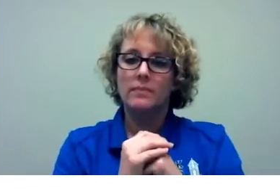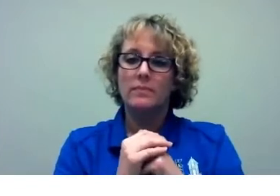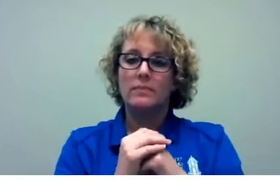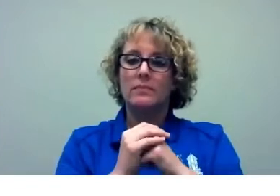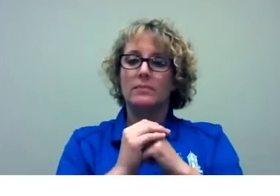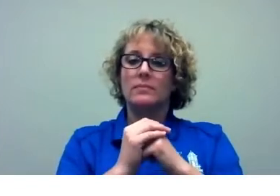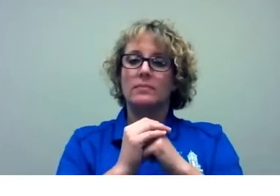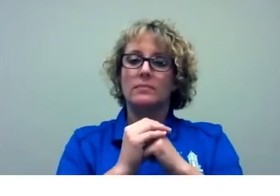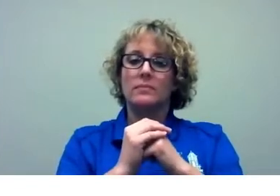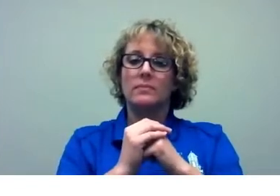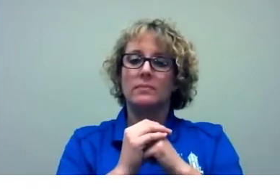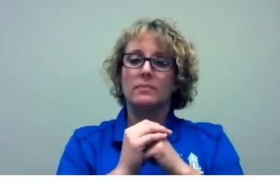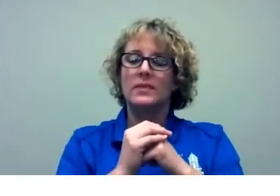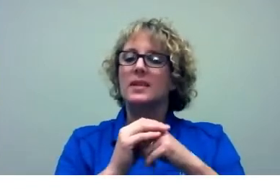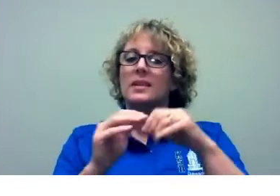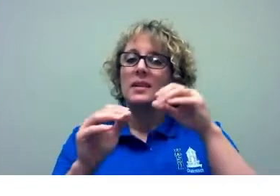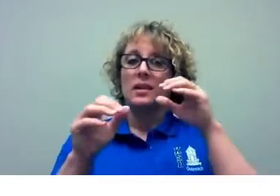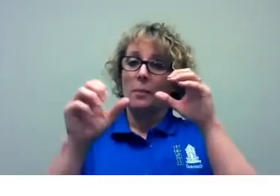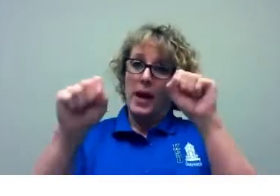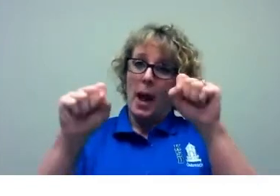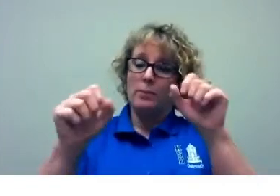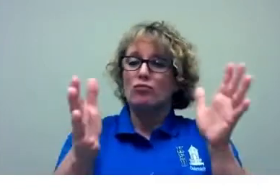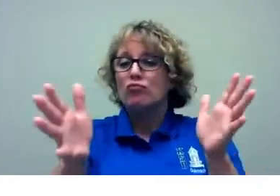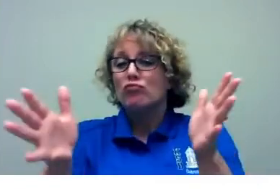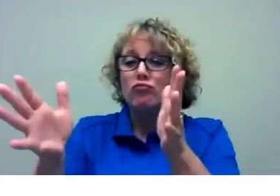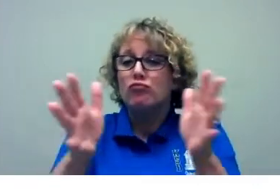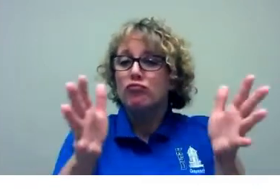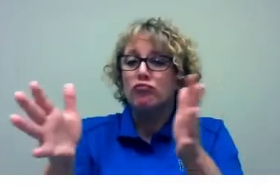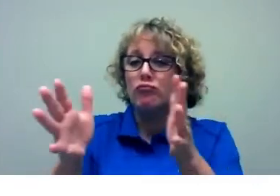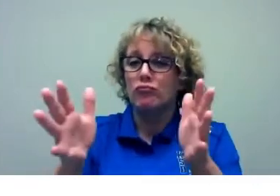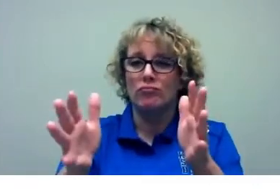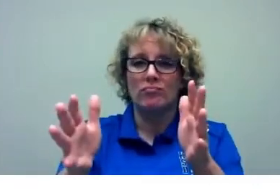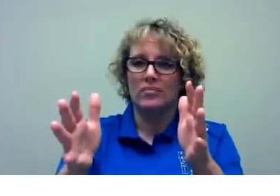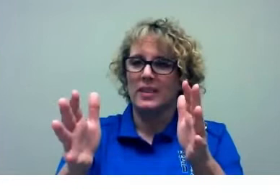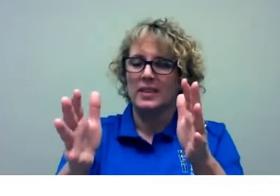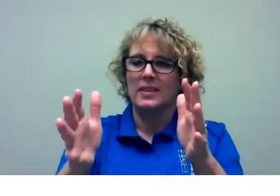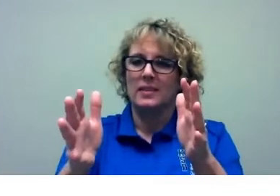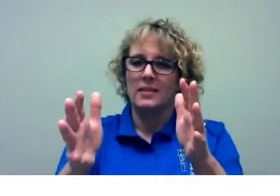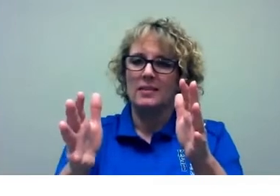Whether we're going to do that in person or through the means of Zoom.